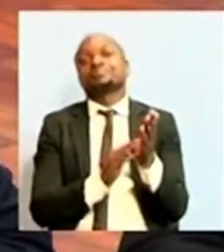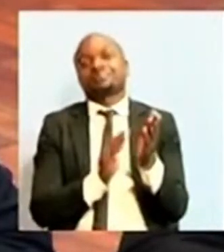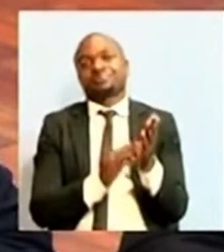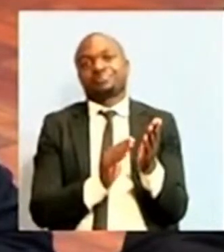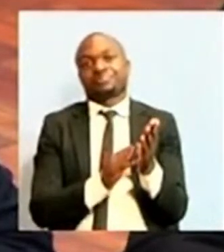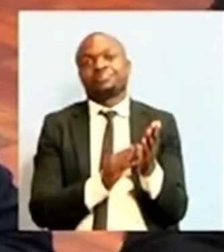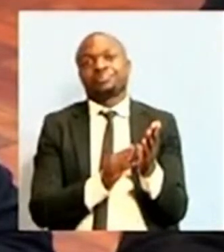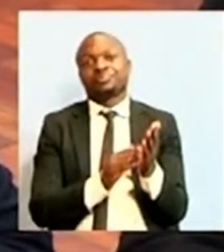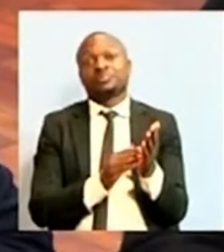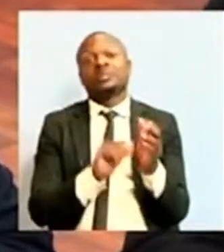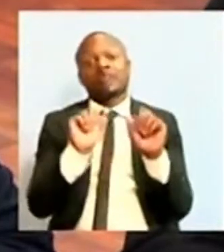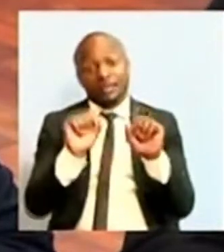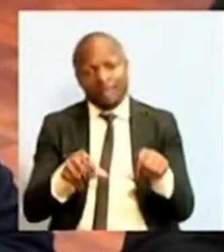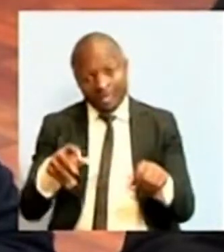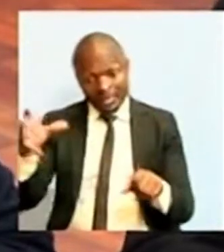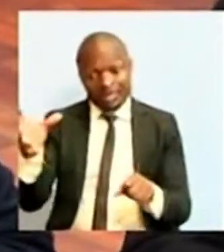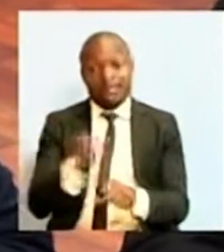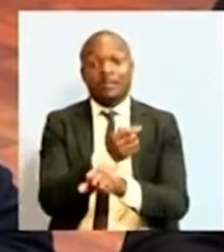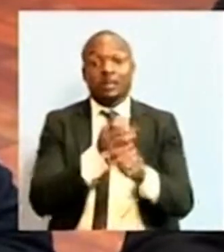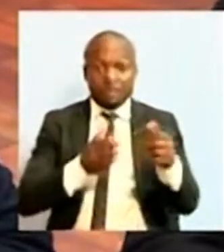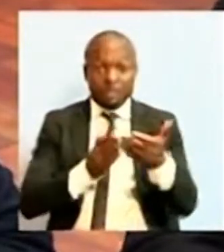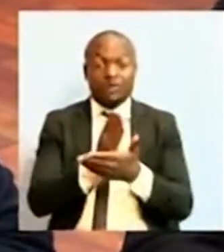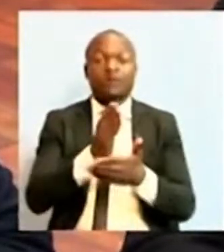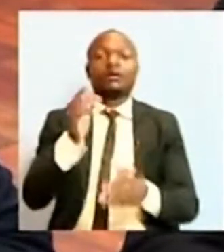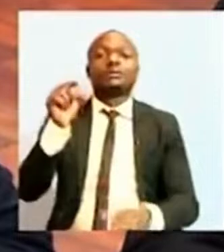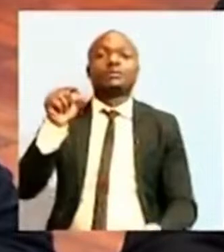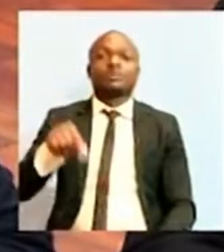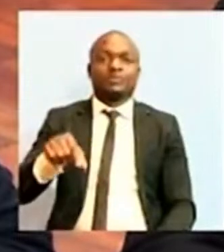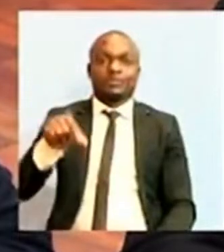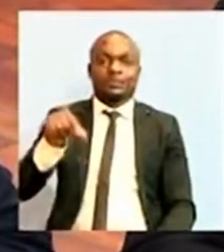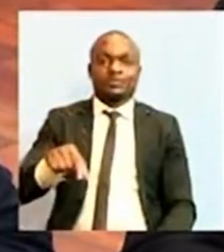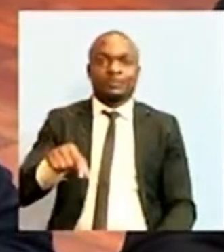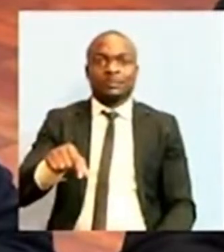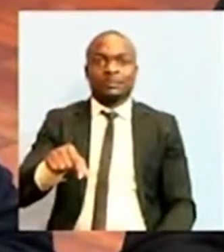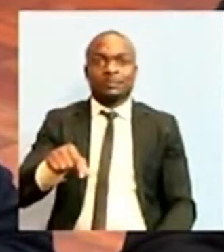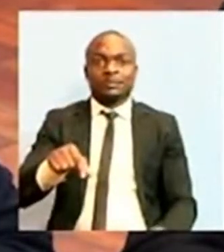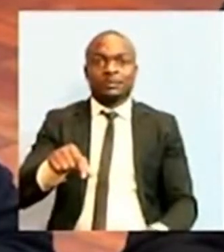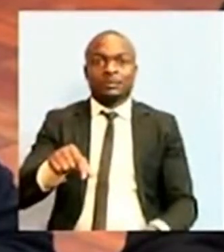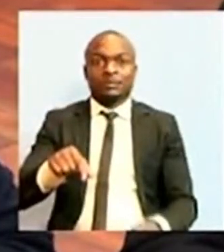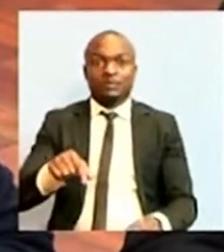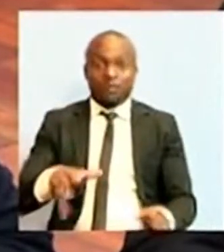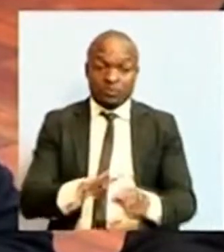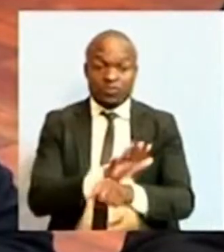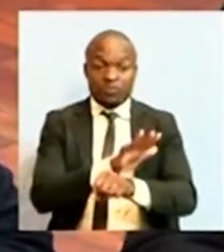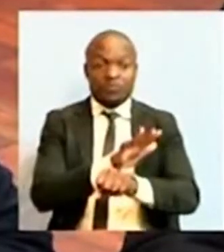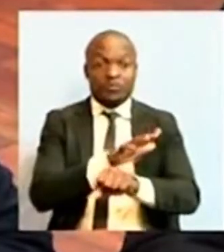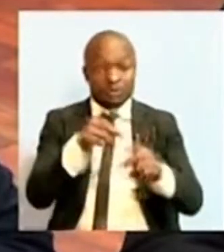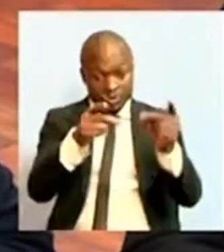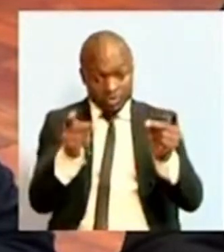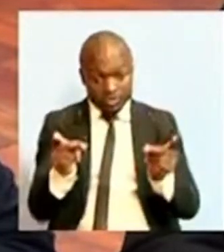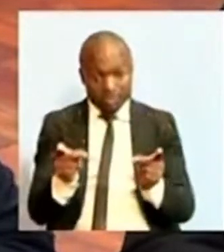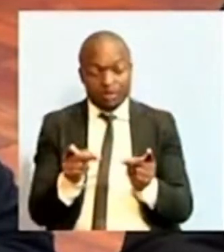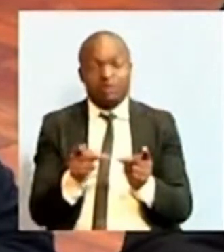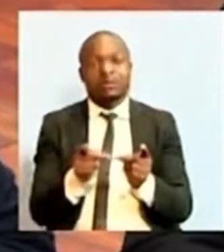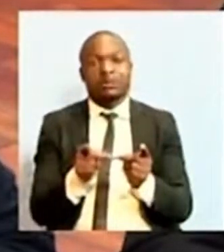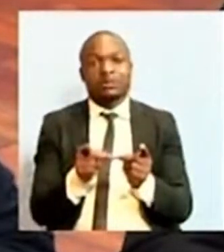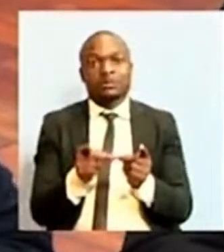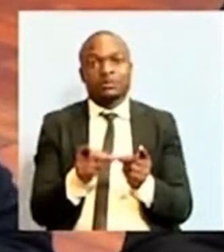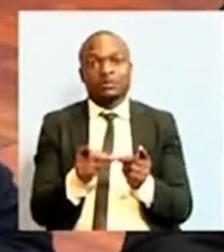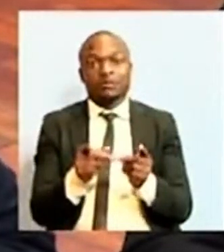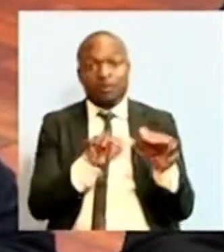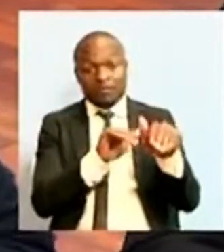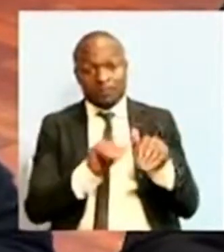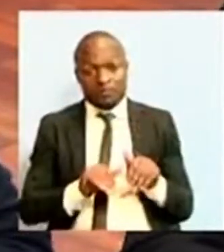to acquire the necessary requisite qualifications to fill the posts, failure to which they risk losing their